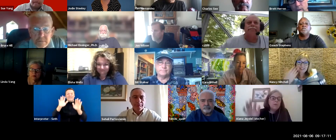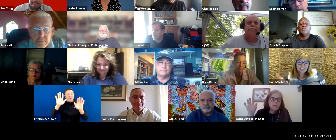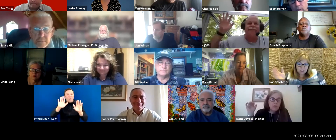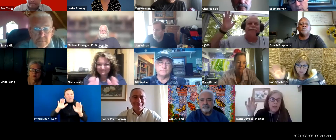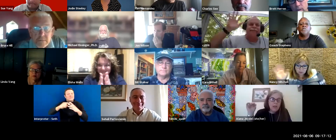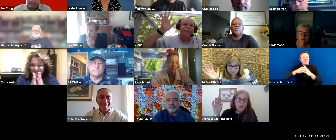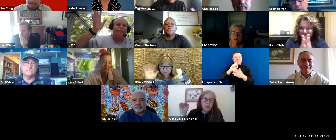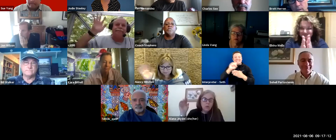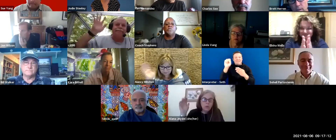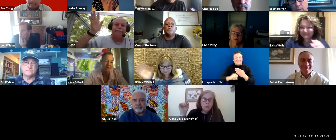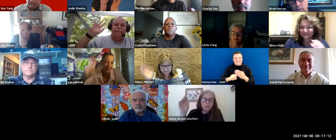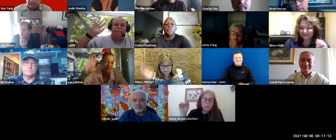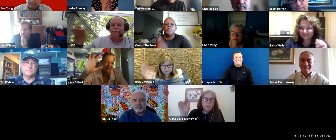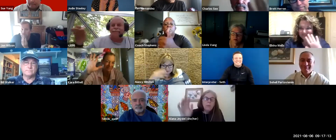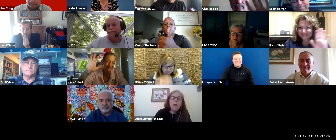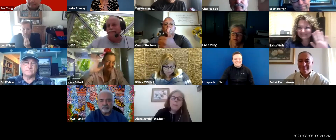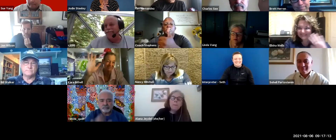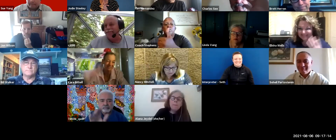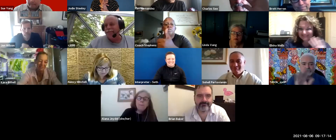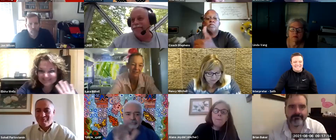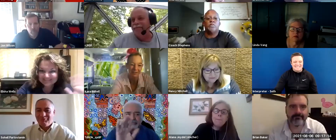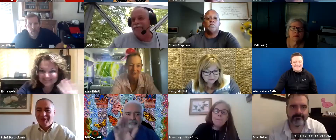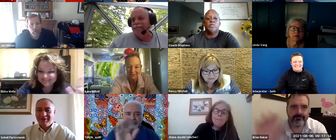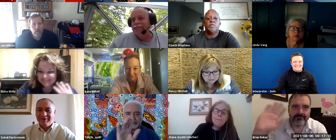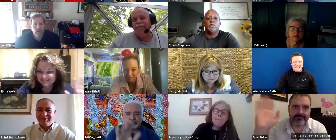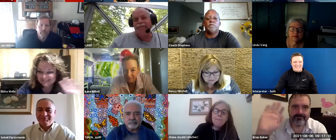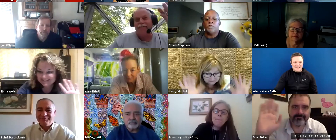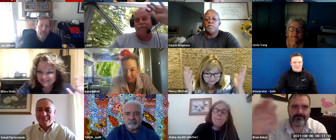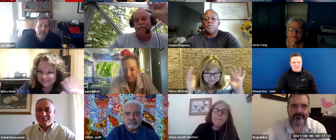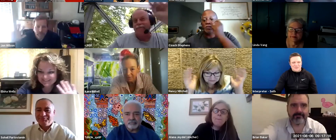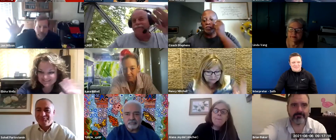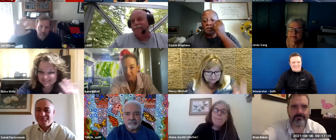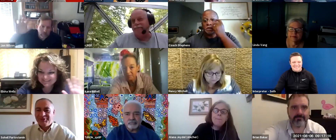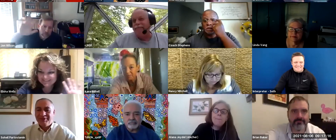semester. Thank you, everyone. Thank you.